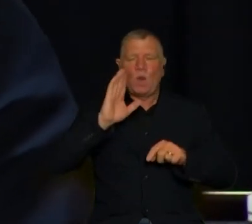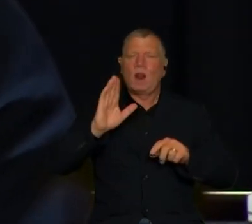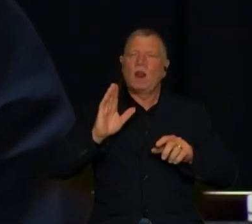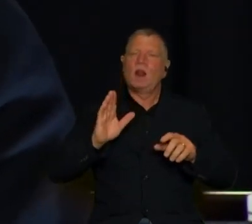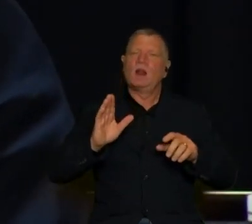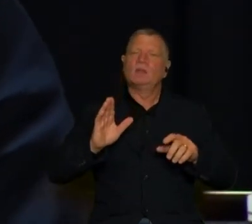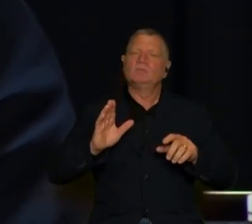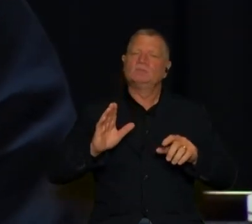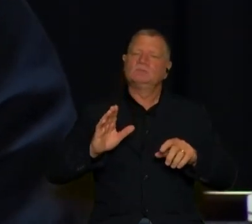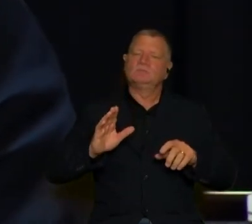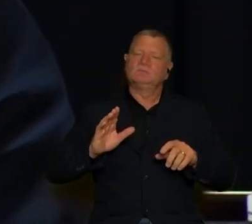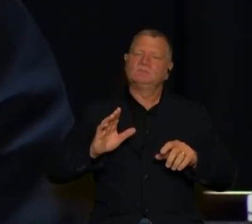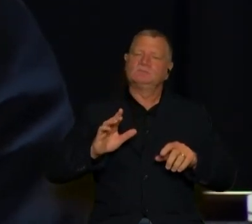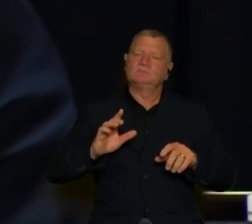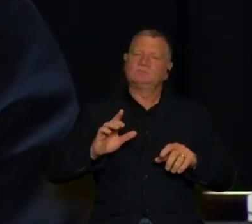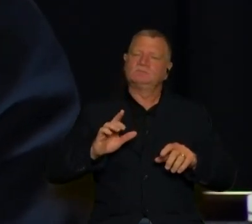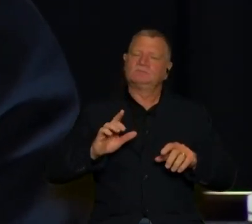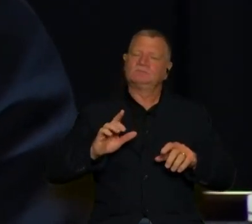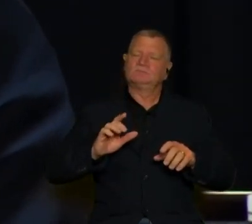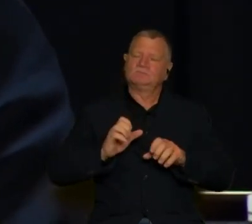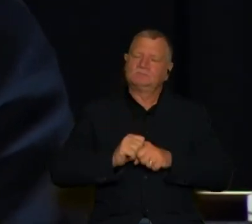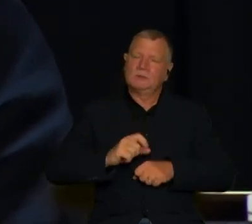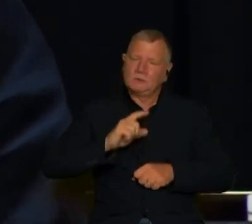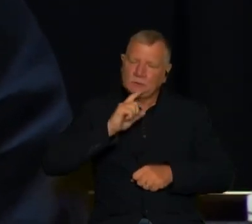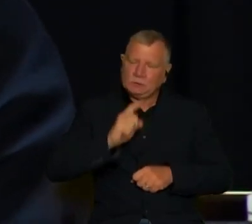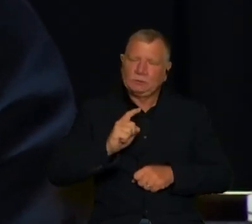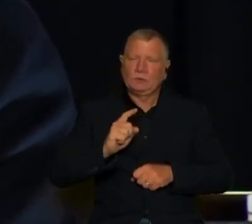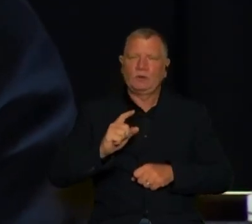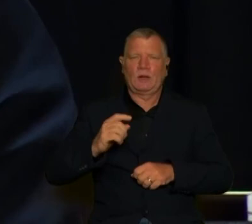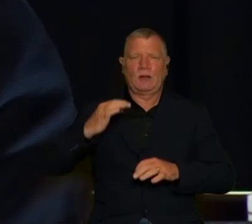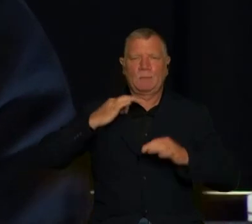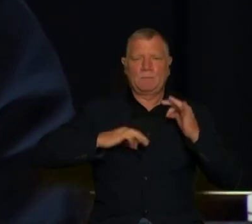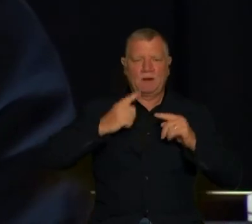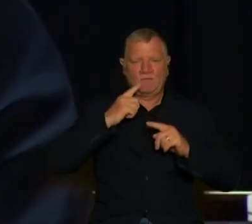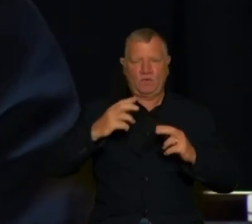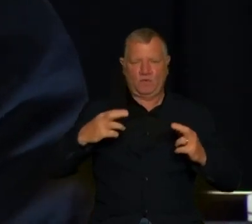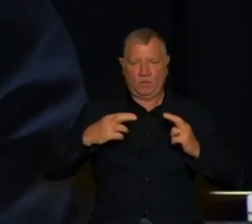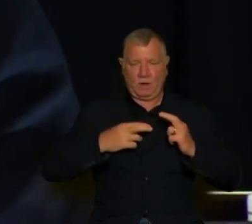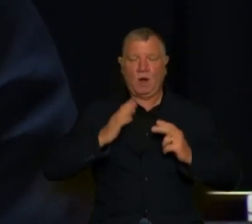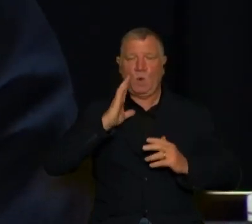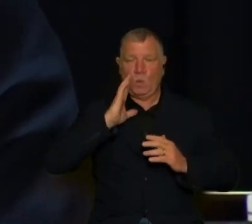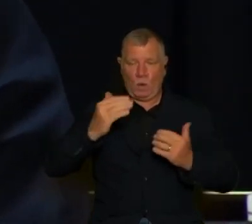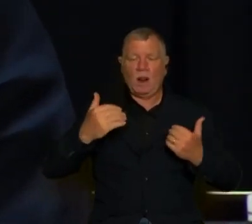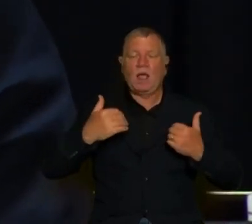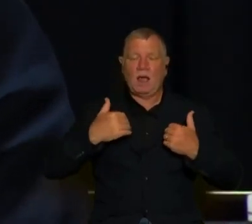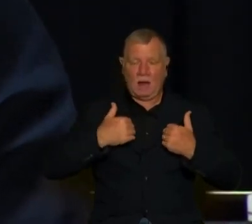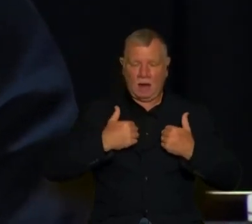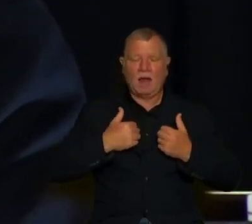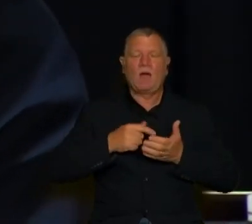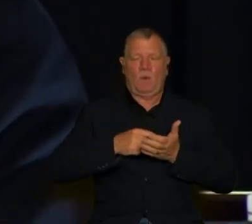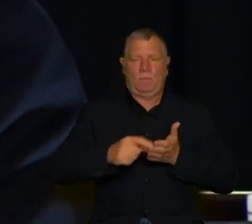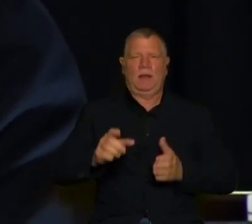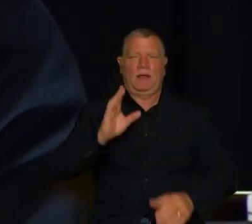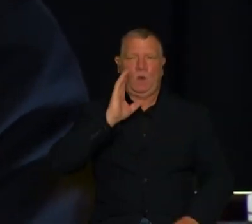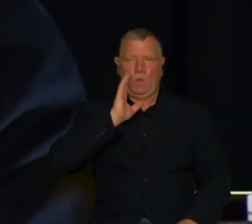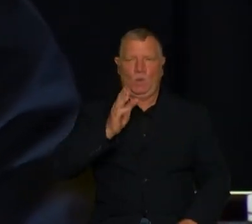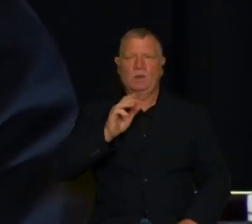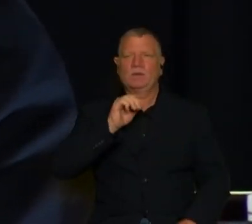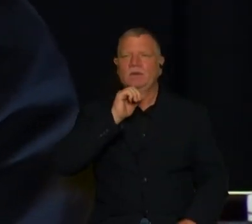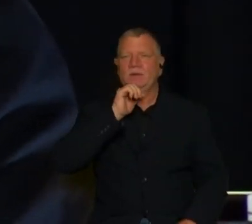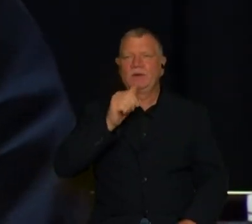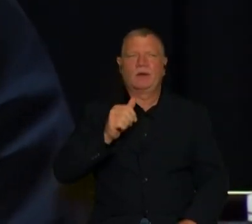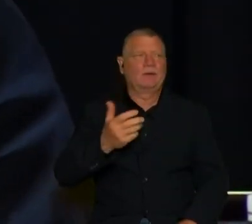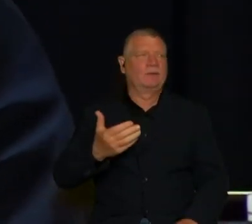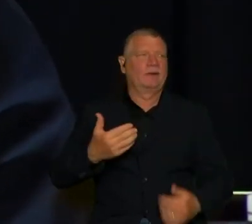absolutely ensure that the benefits that retirees have accrued will in fact be paid. And there's not going to